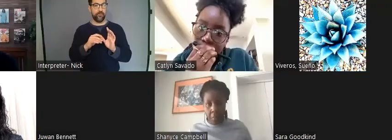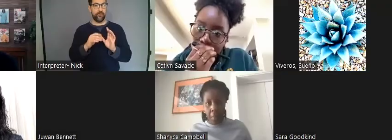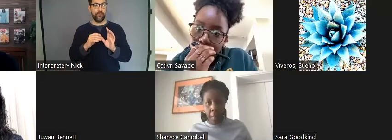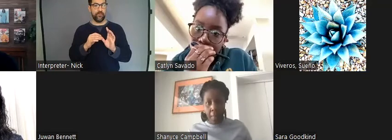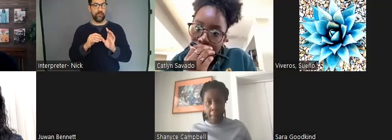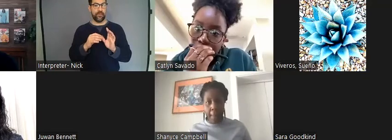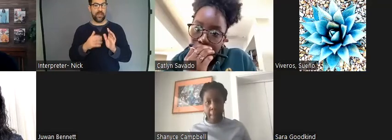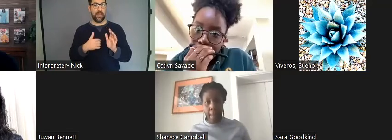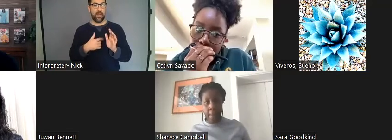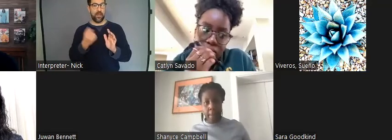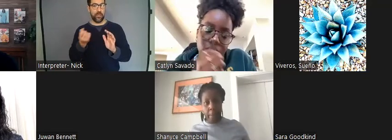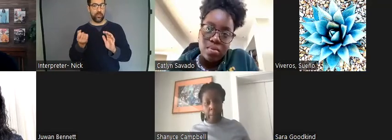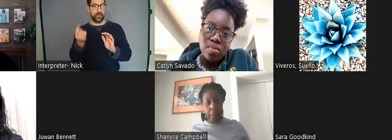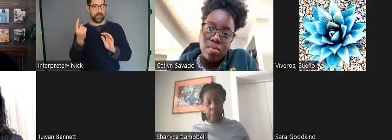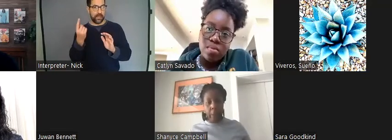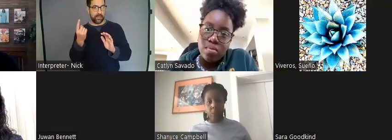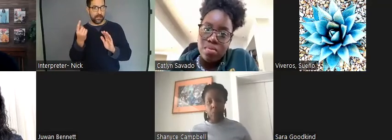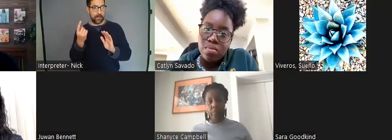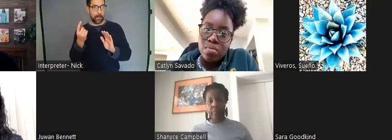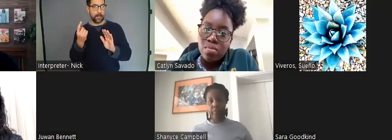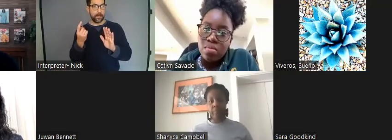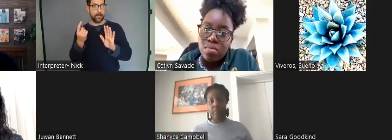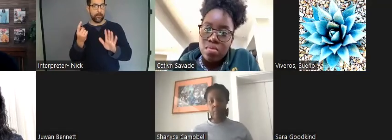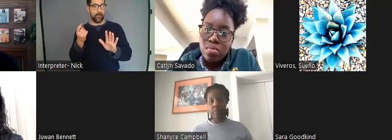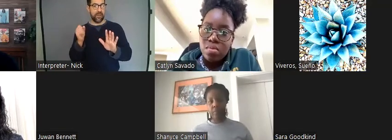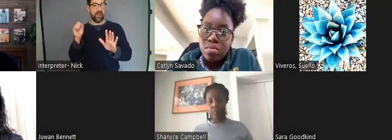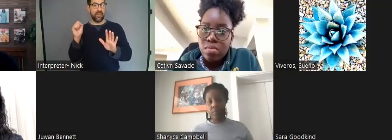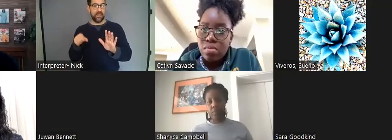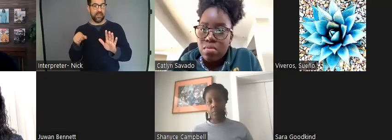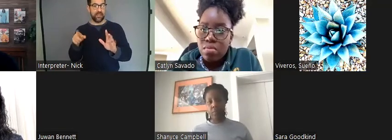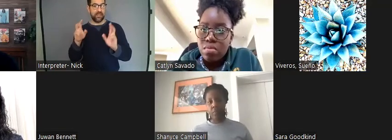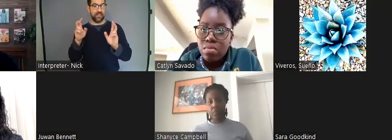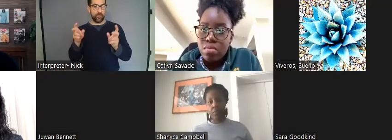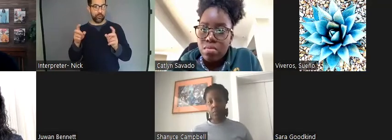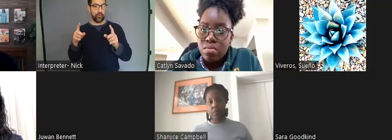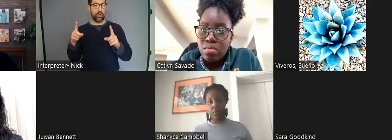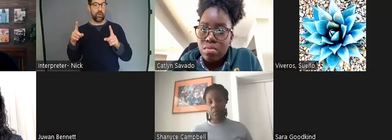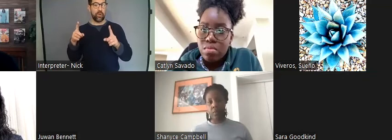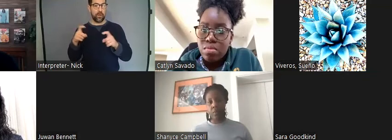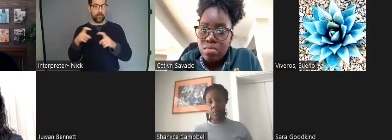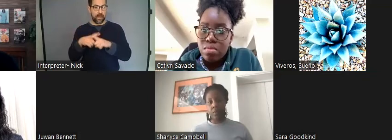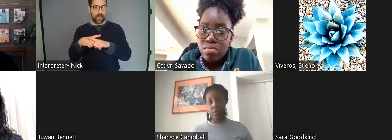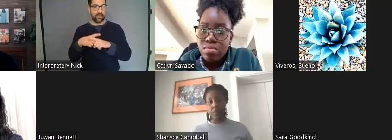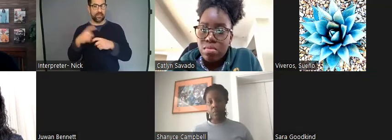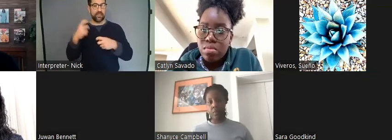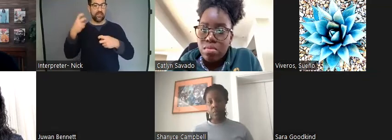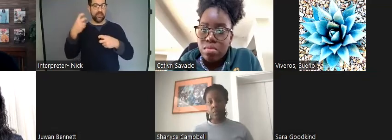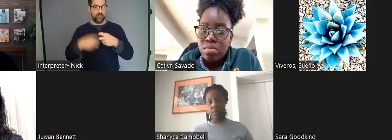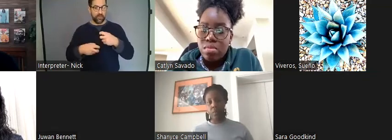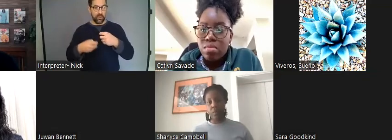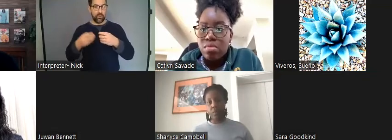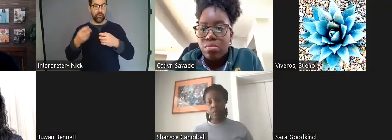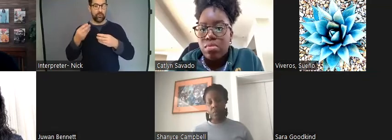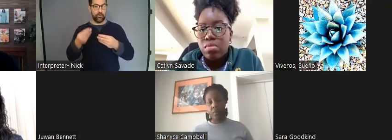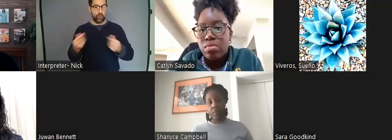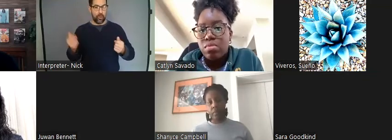And I understand that, yes, these issues are very complex and very difficult to solve, but